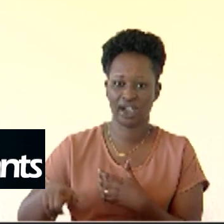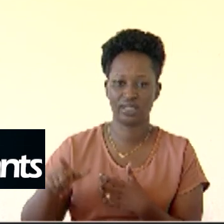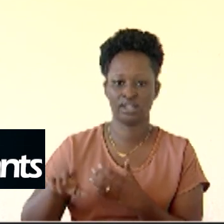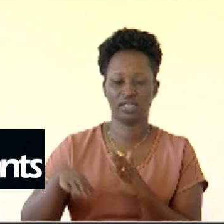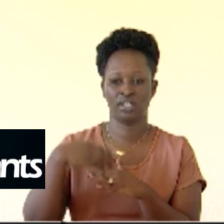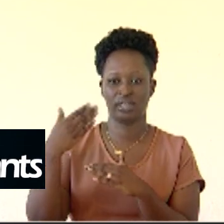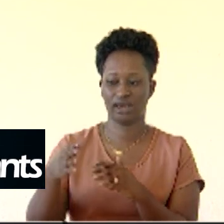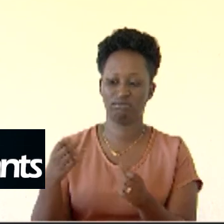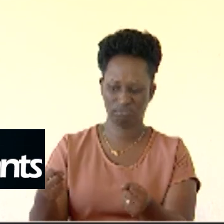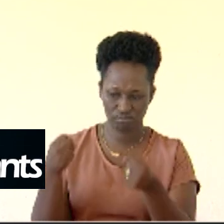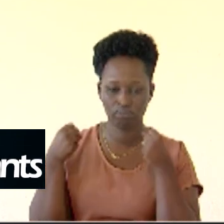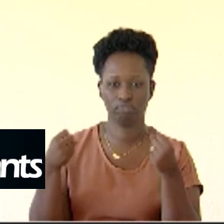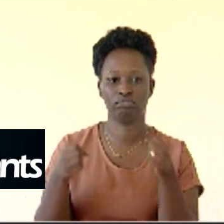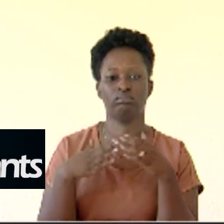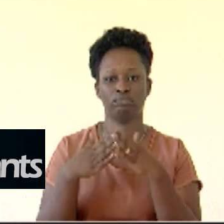commercial sex.